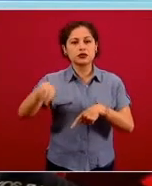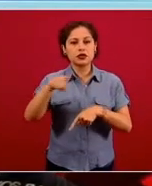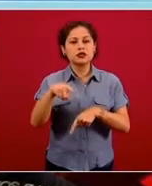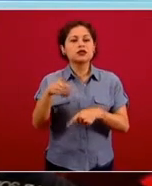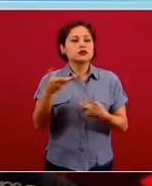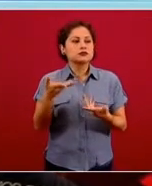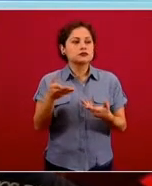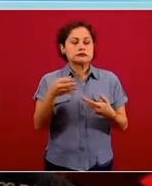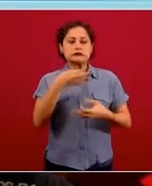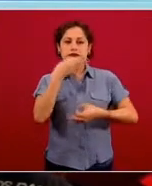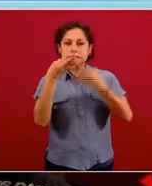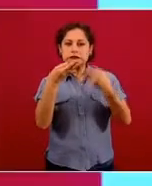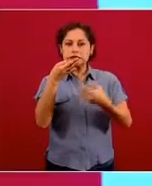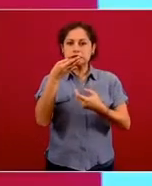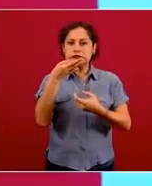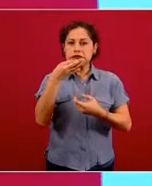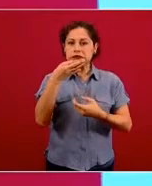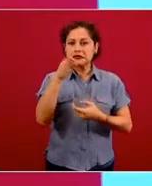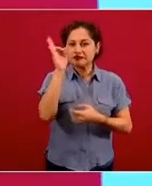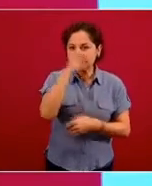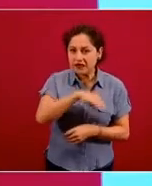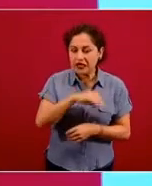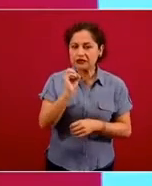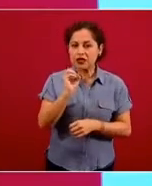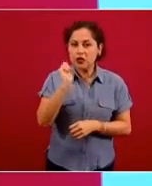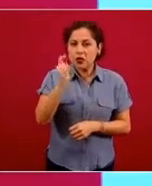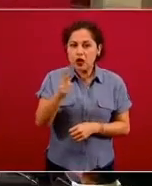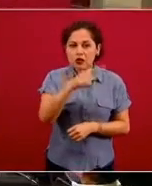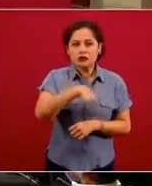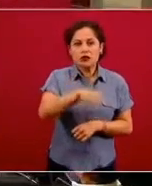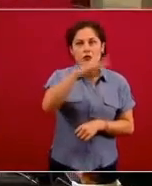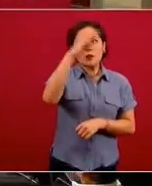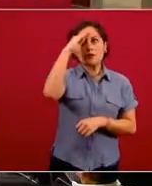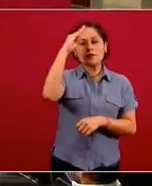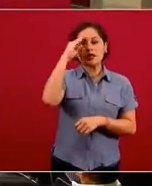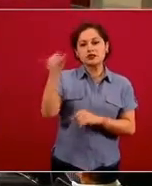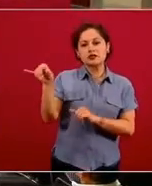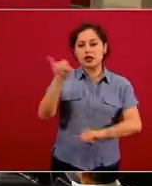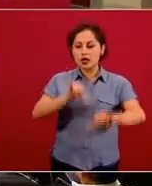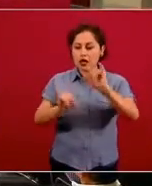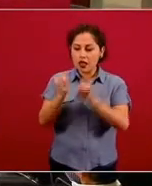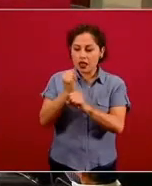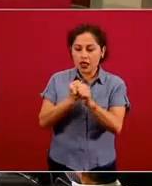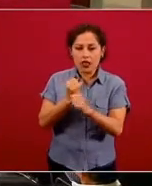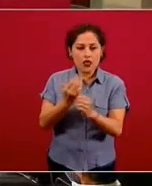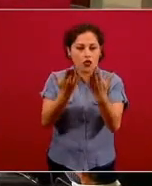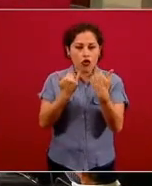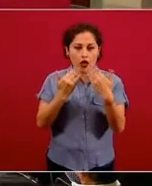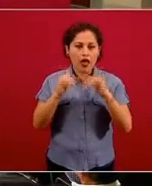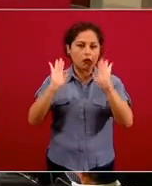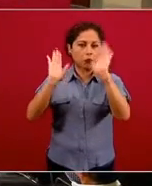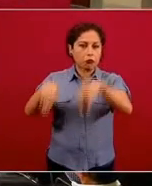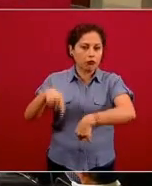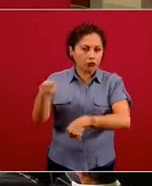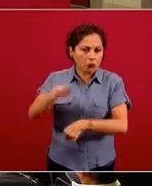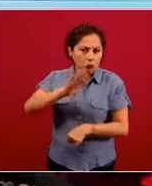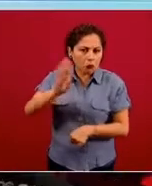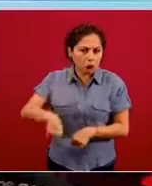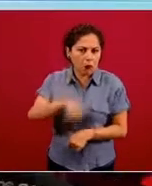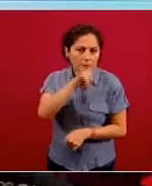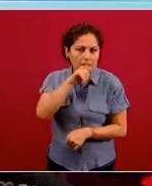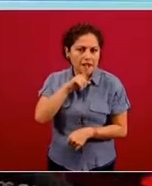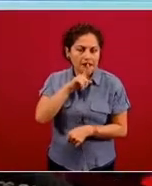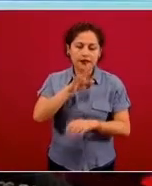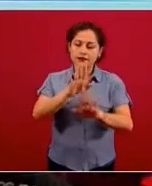this patient as a COVID positive patient, even though there is no test. And I am going